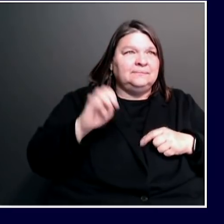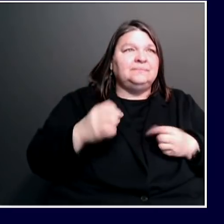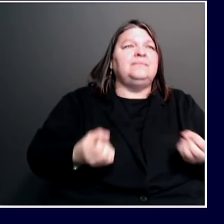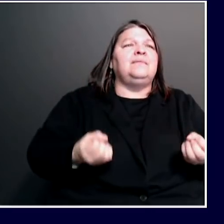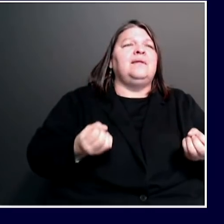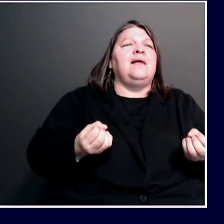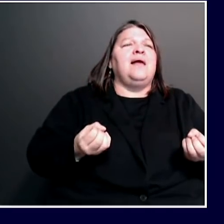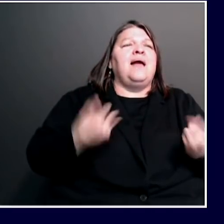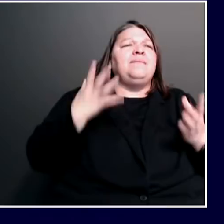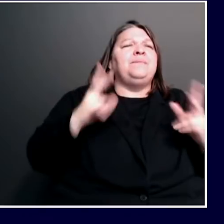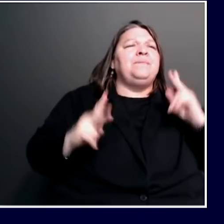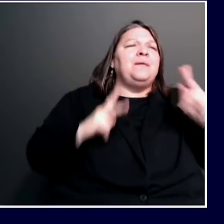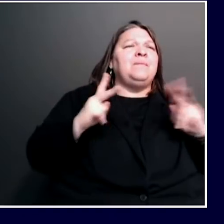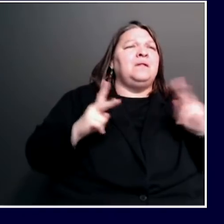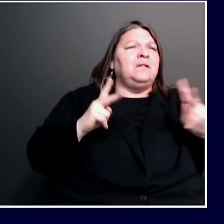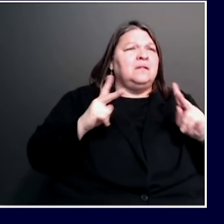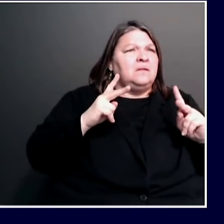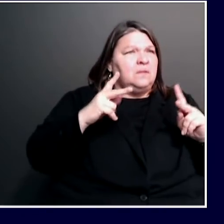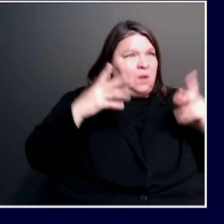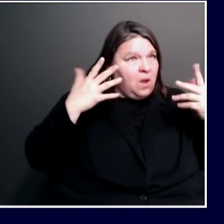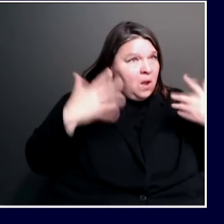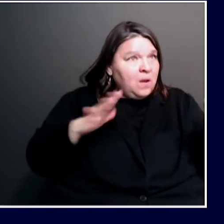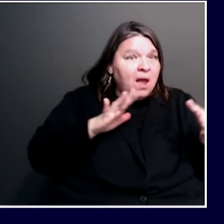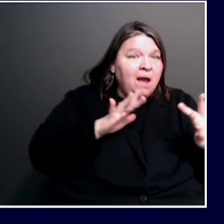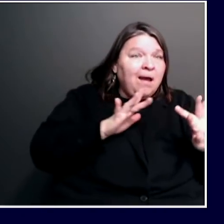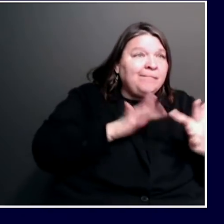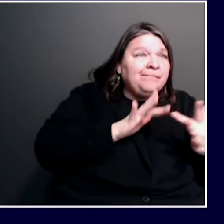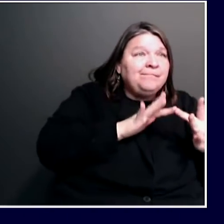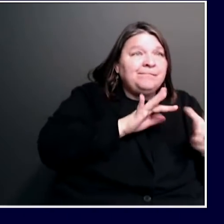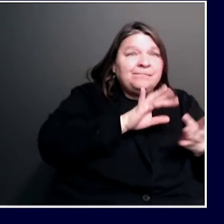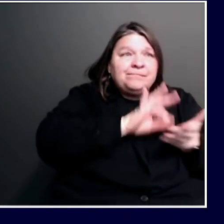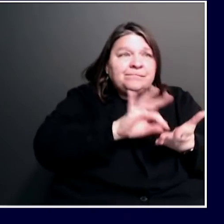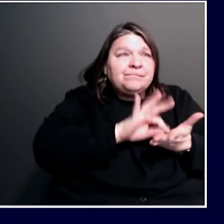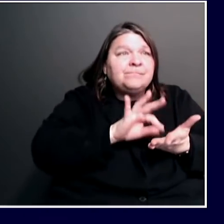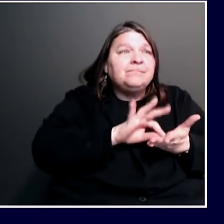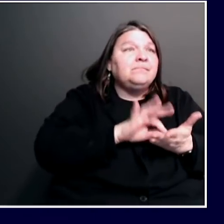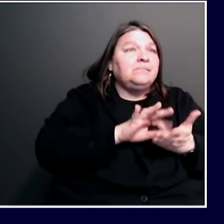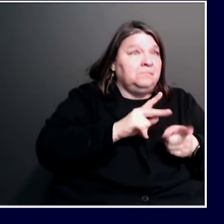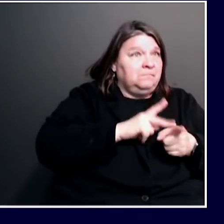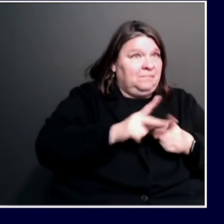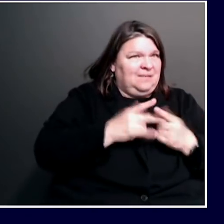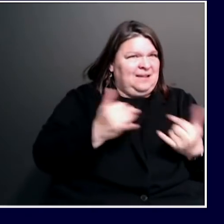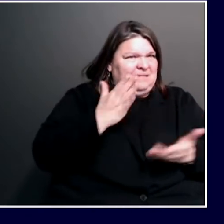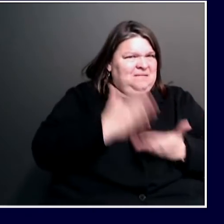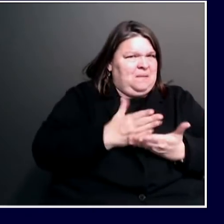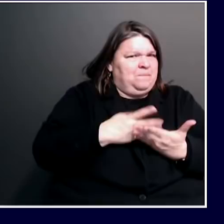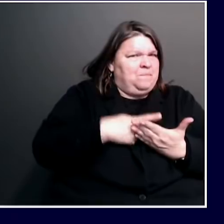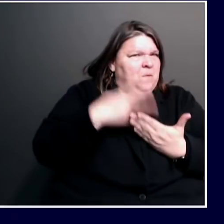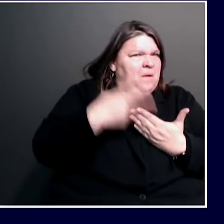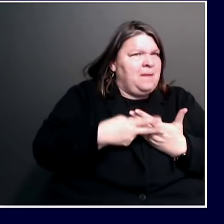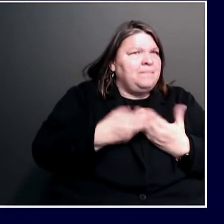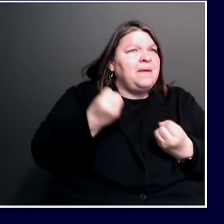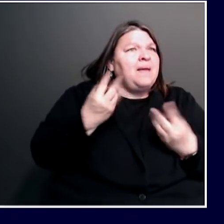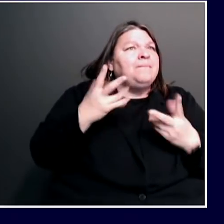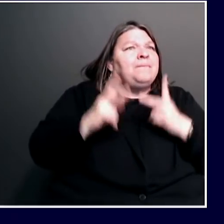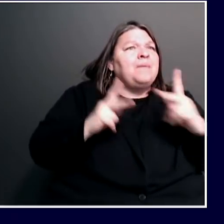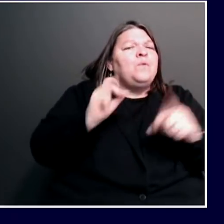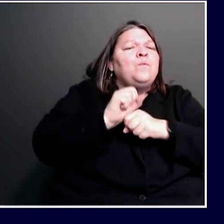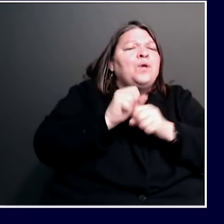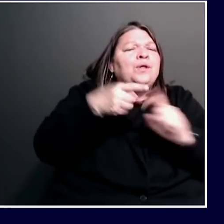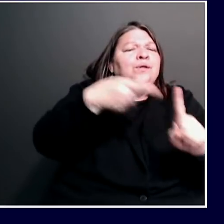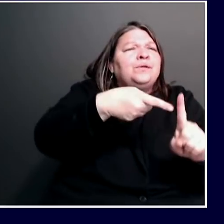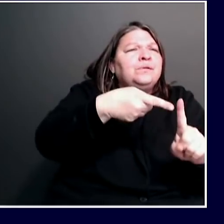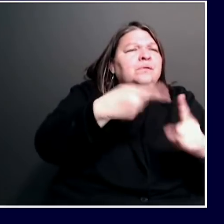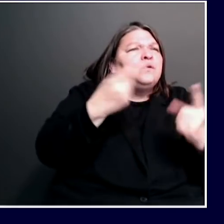are you going to retain that workforce and they'll just focus on other diseases, or will that be reduced? Great. Patty, there are 23 contact tracers right